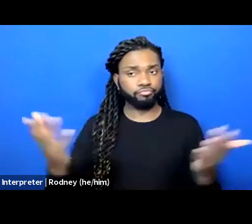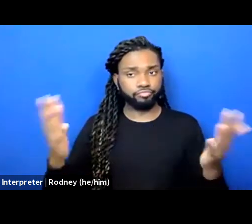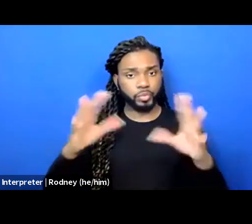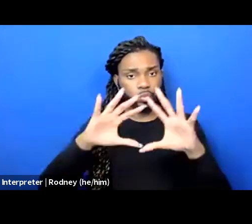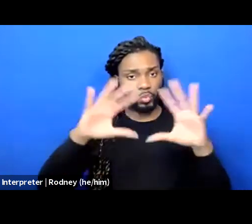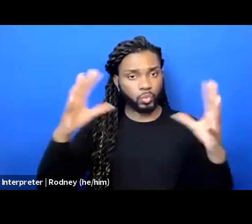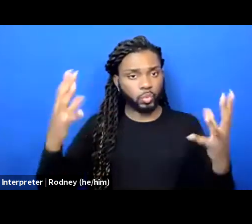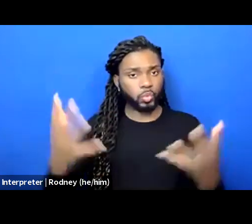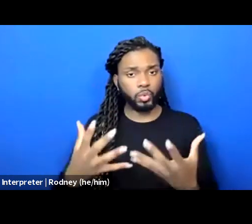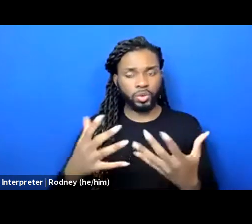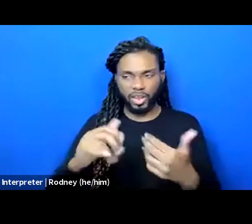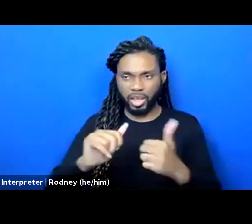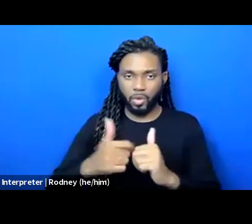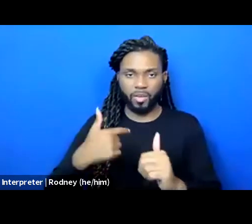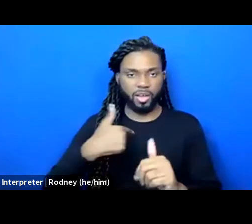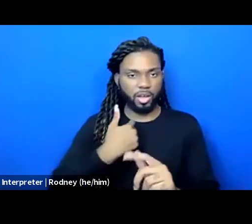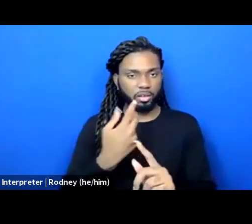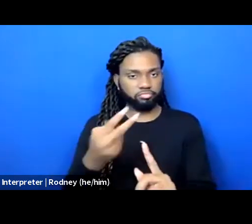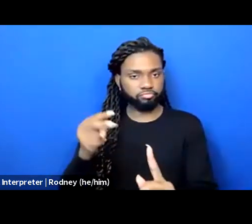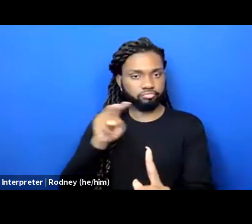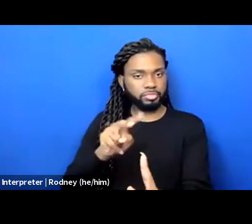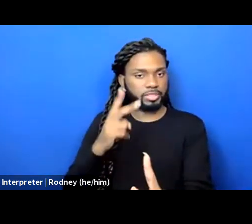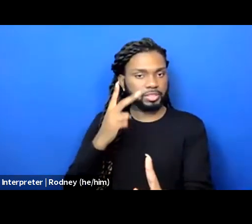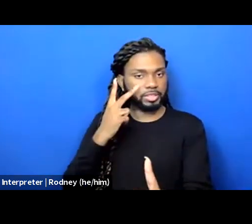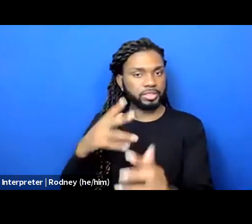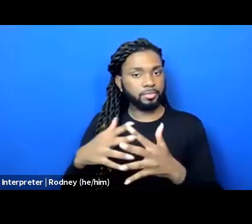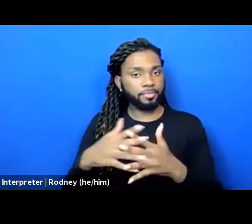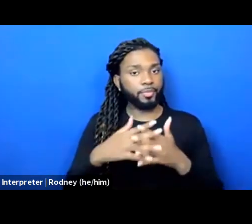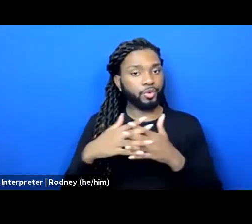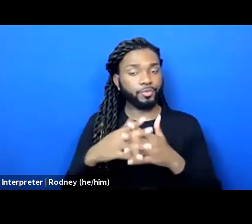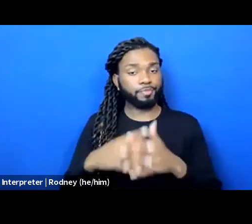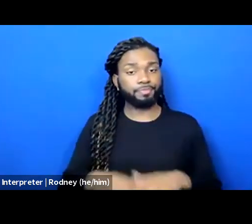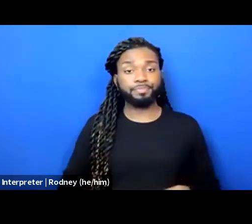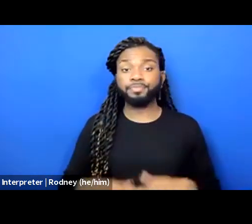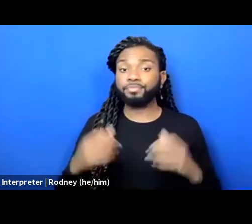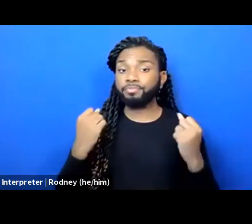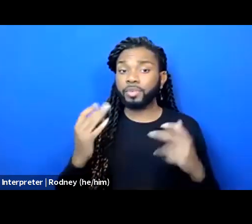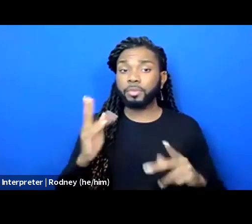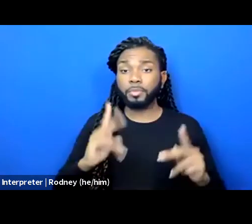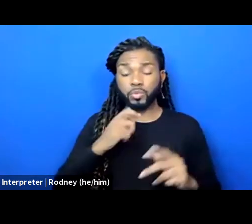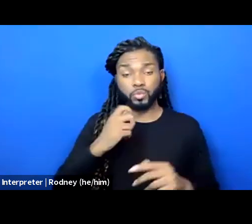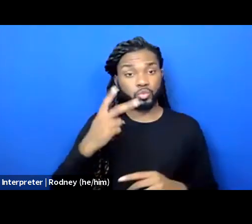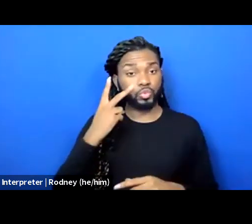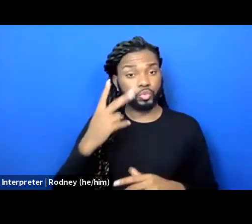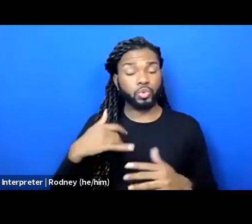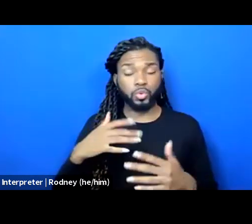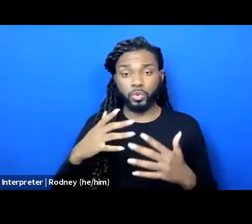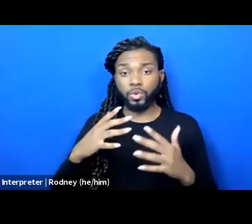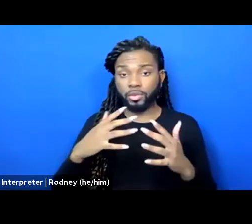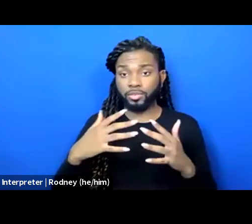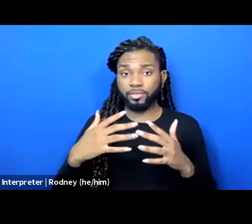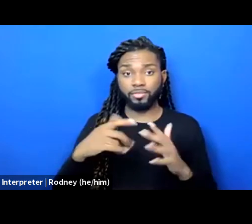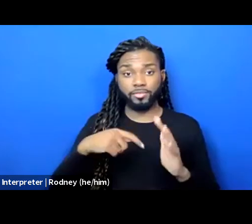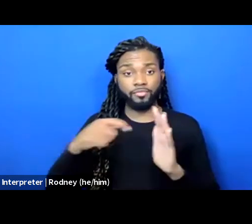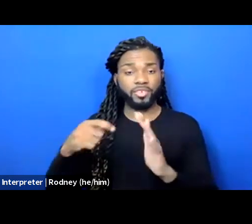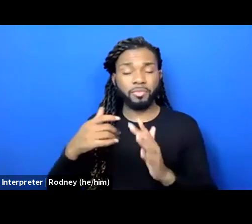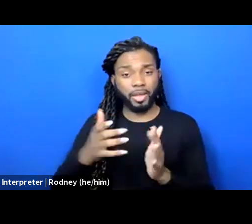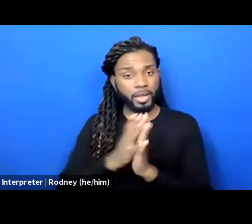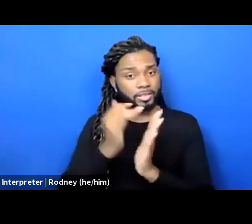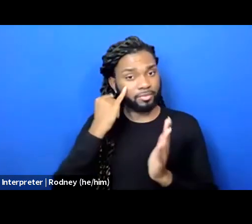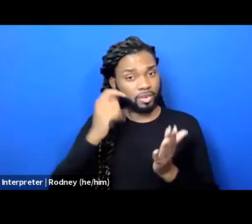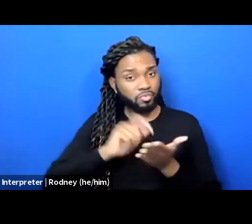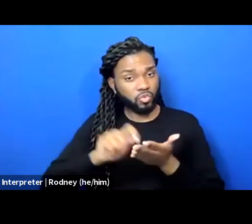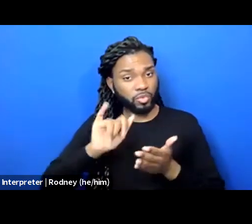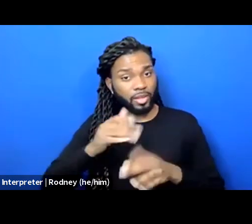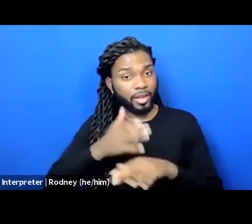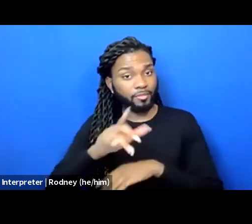the way I see America. Many people who've seen the film have asked if I wrote it after the 2020 election. I did